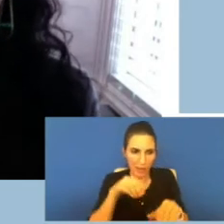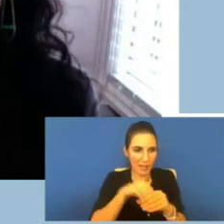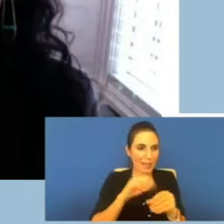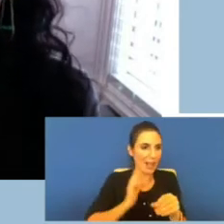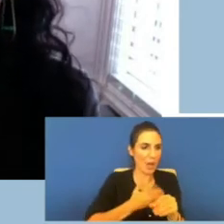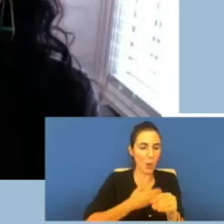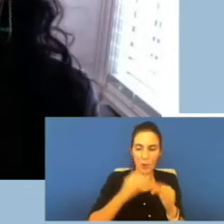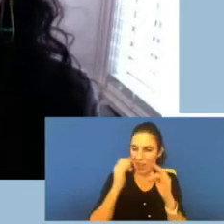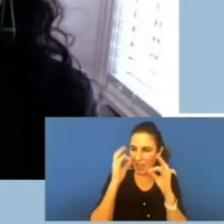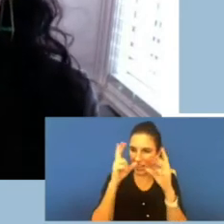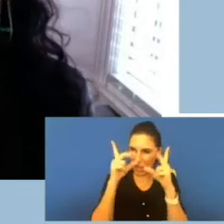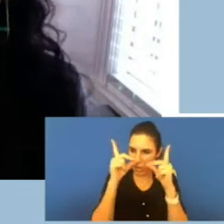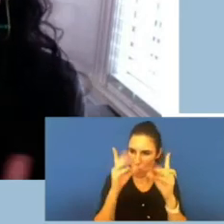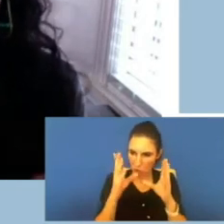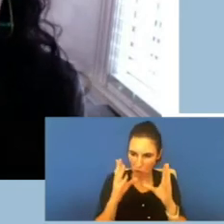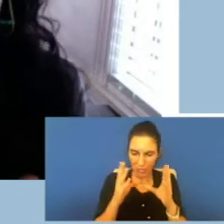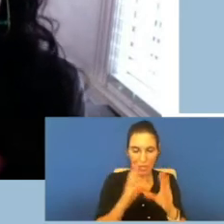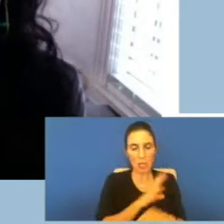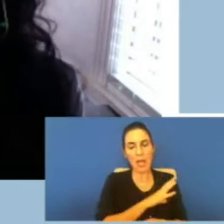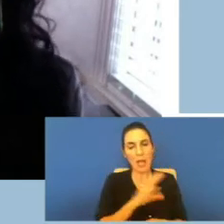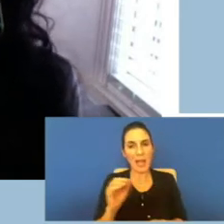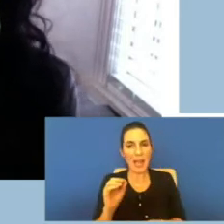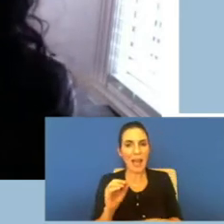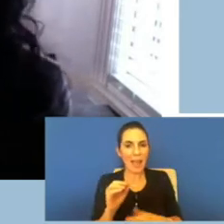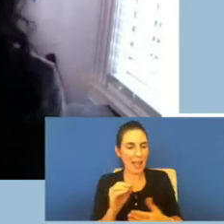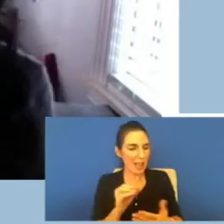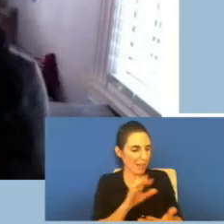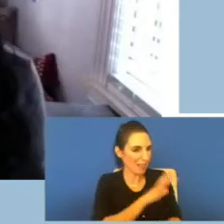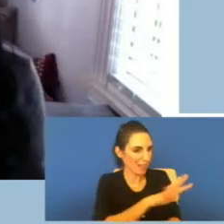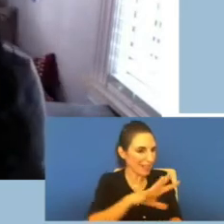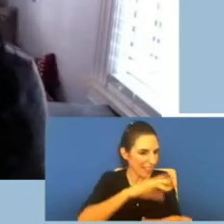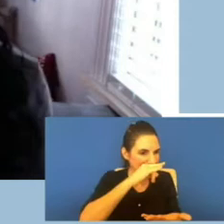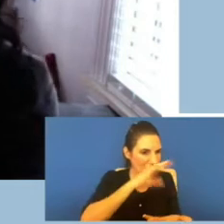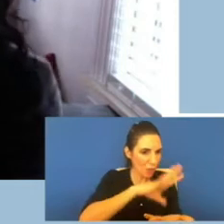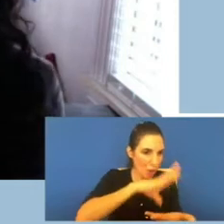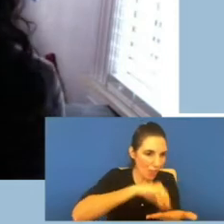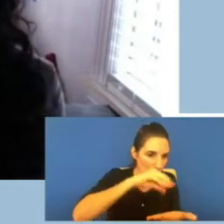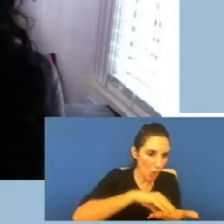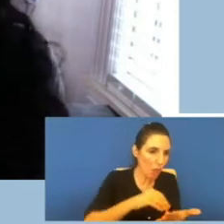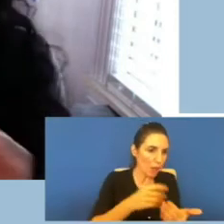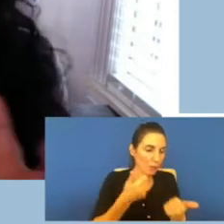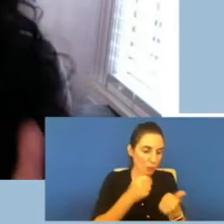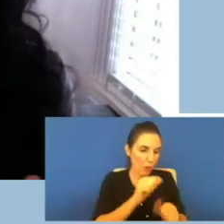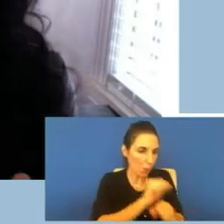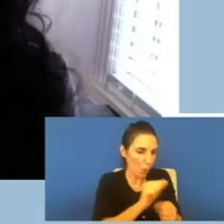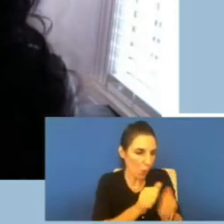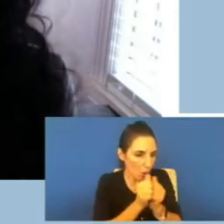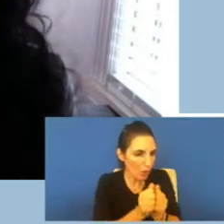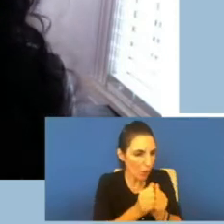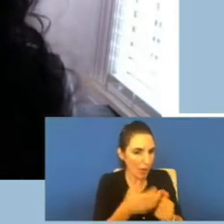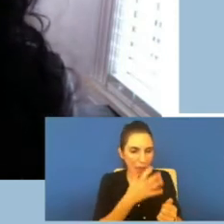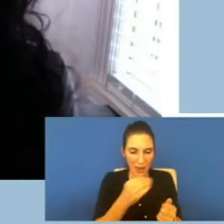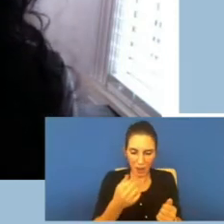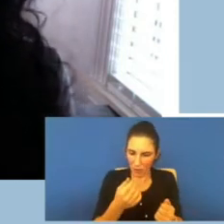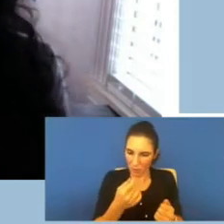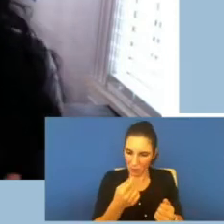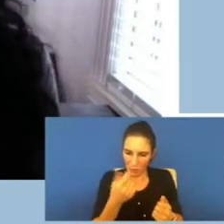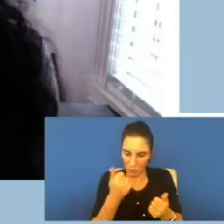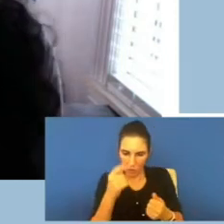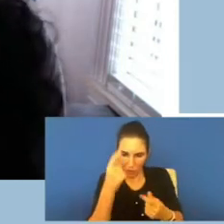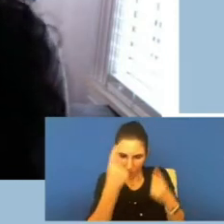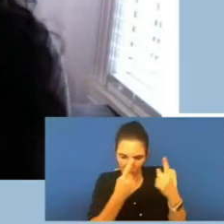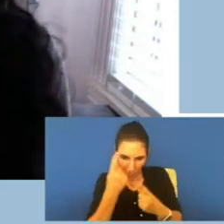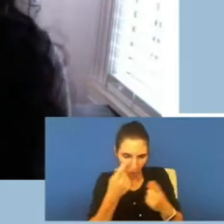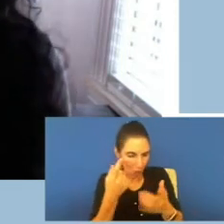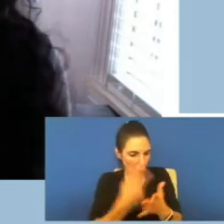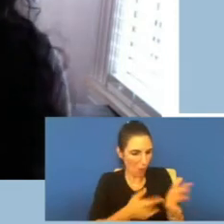bringing and opens up in the learning that allows us to evolve continuously together to do the work of like, okay, what does that mean for tomorrow? Like, can we